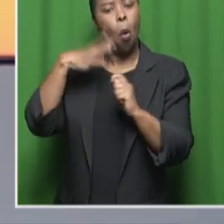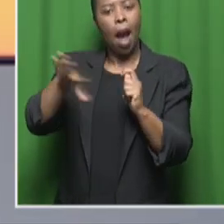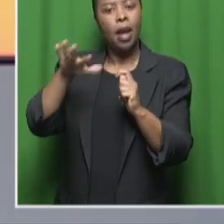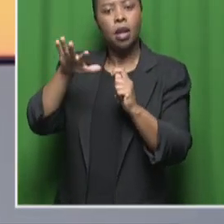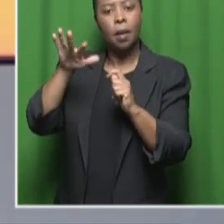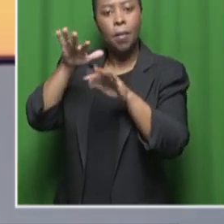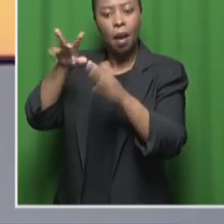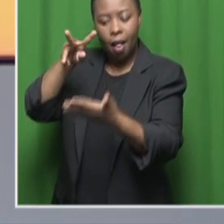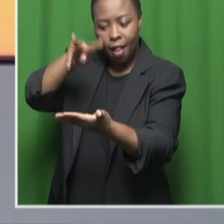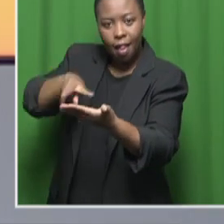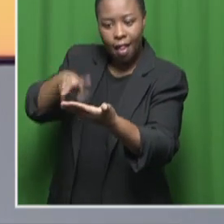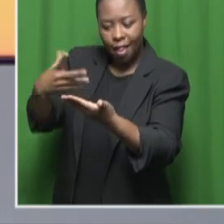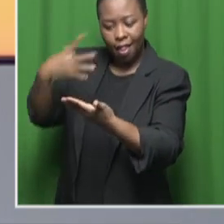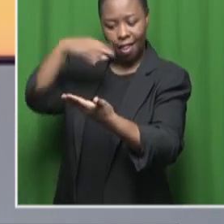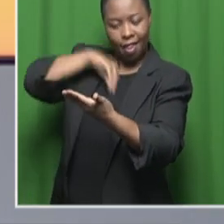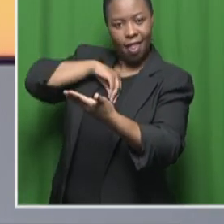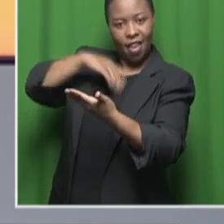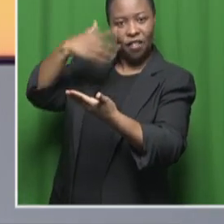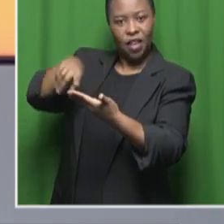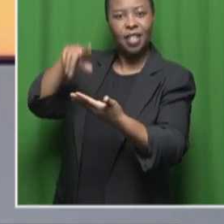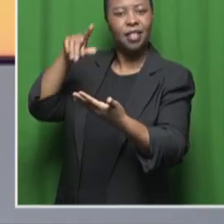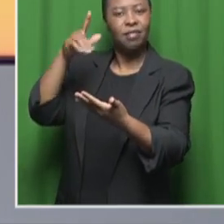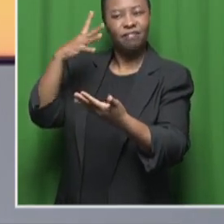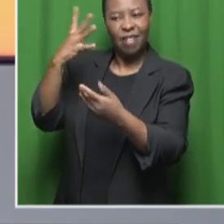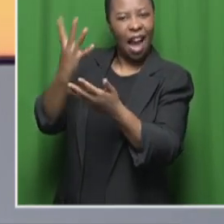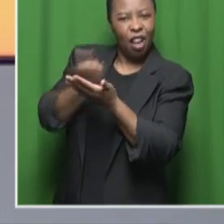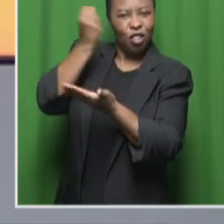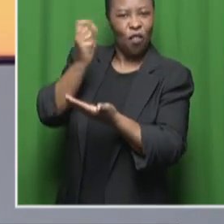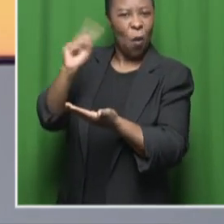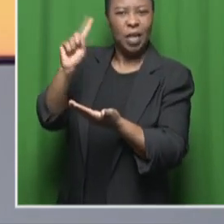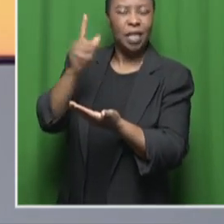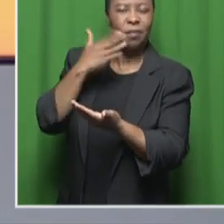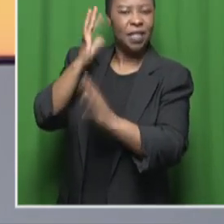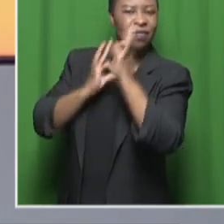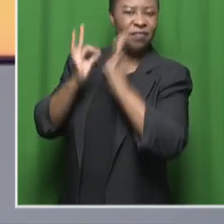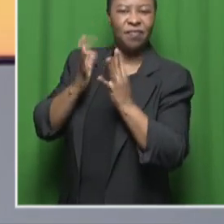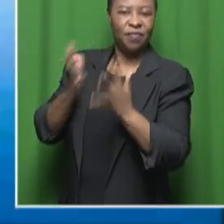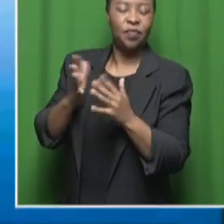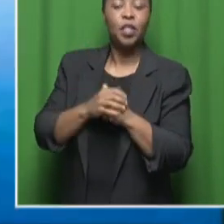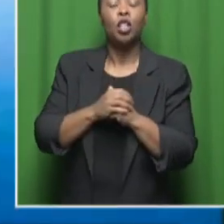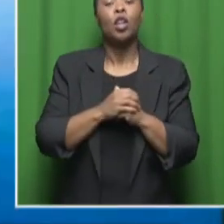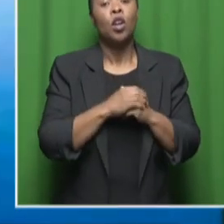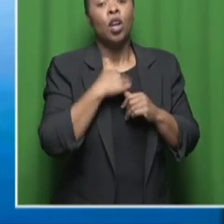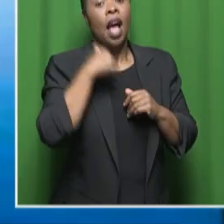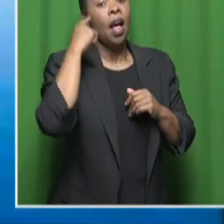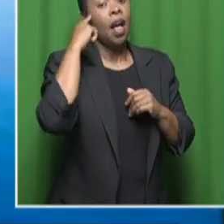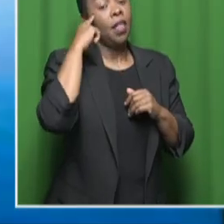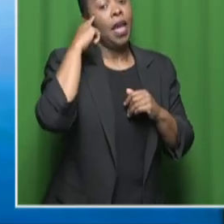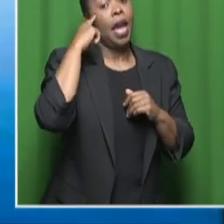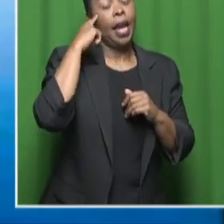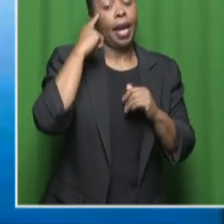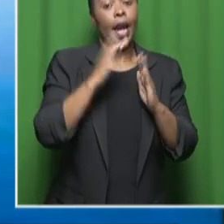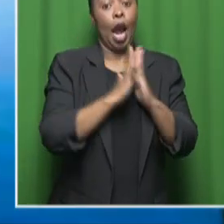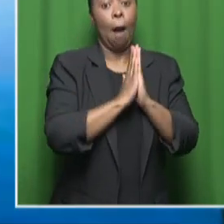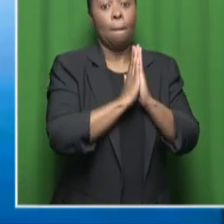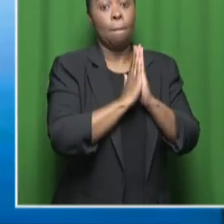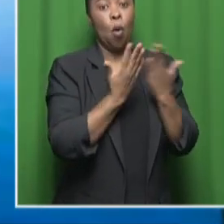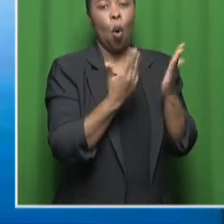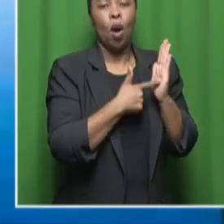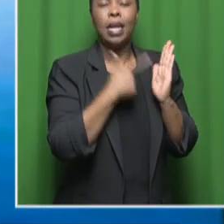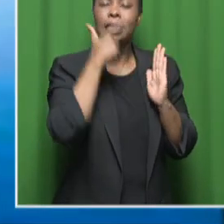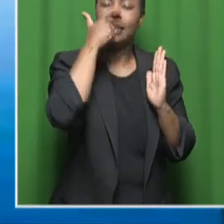with after engaging with your material, perhaps also take it forward. Yeah, I think as much as the book is very dark, it's